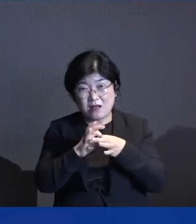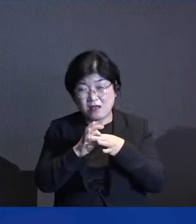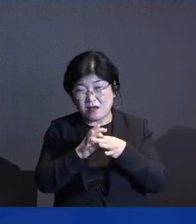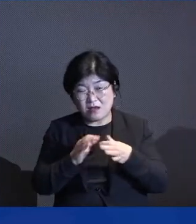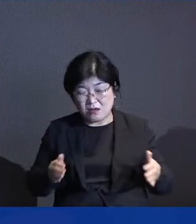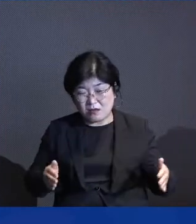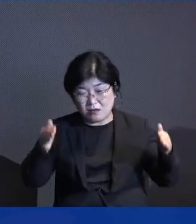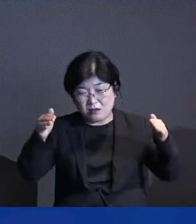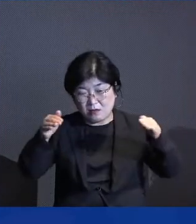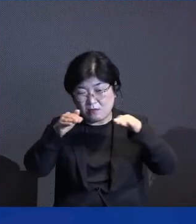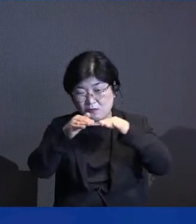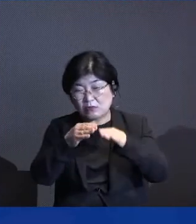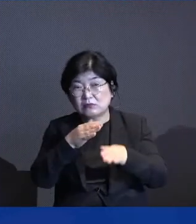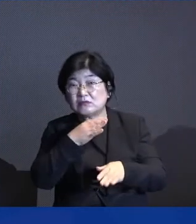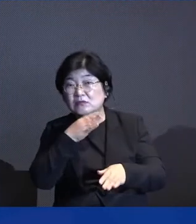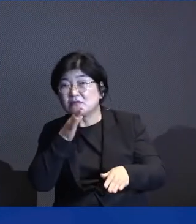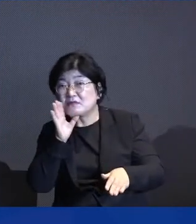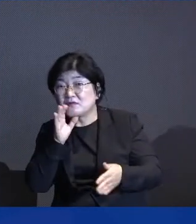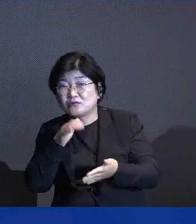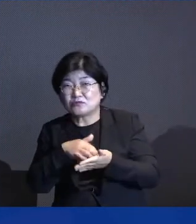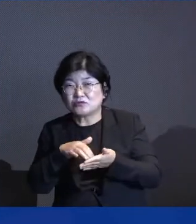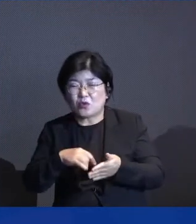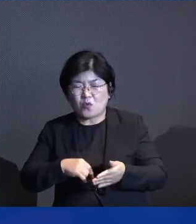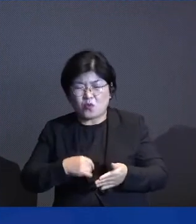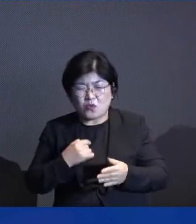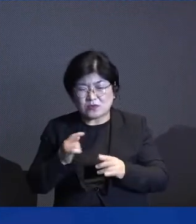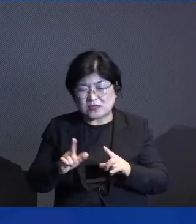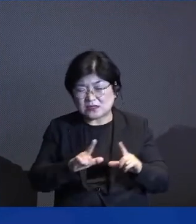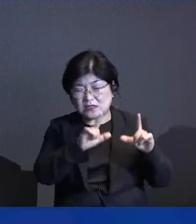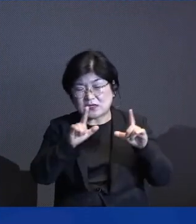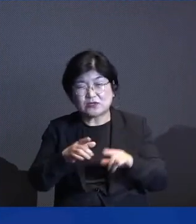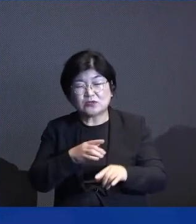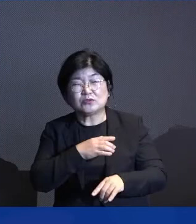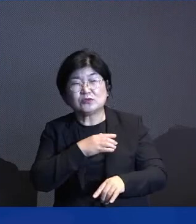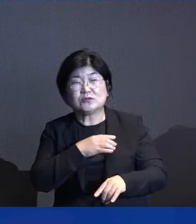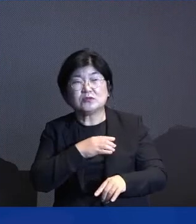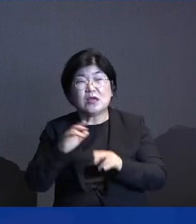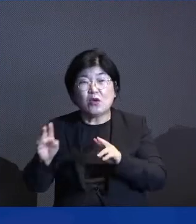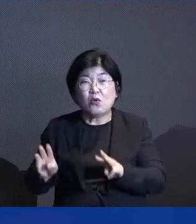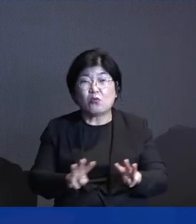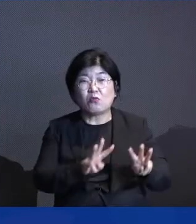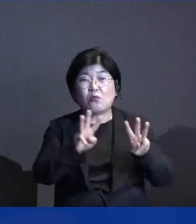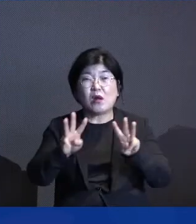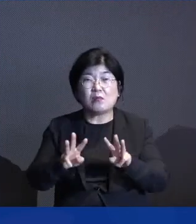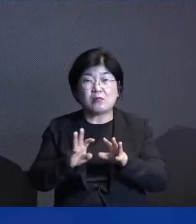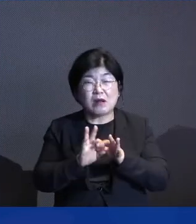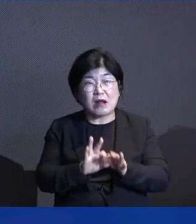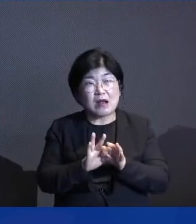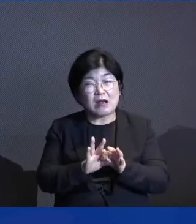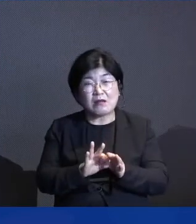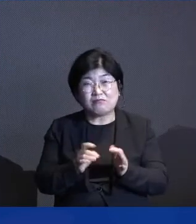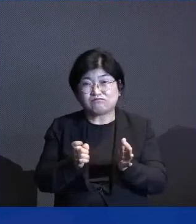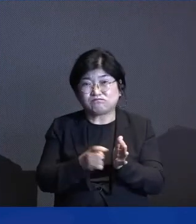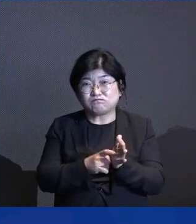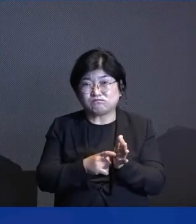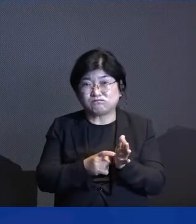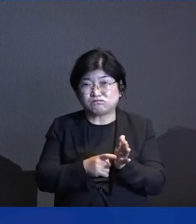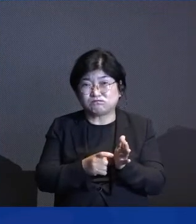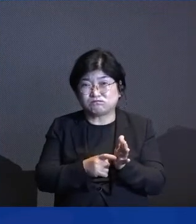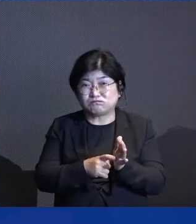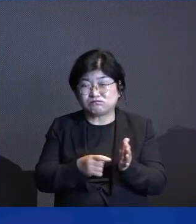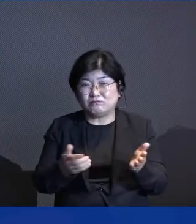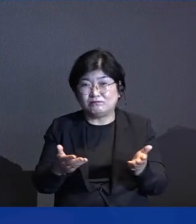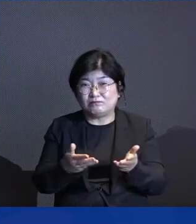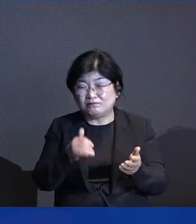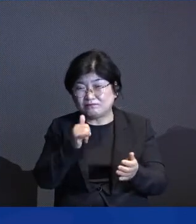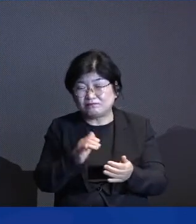living alone is really, I think, applaudable. They're doing their very best to contact these people and see if